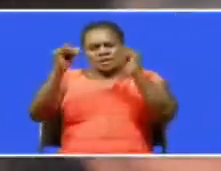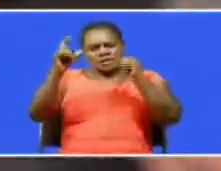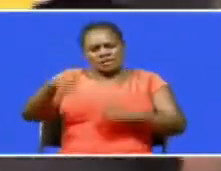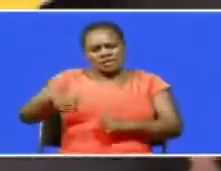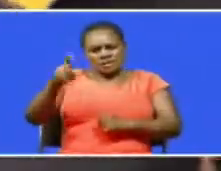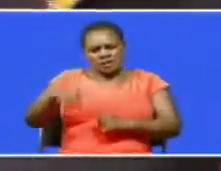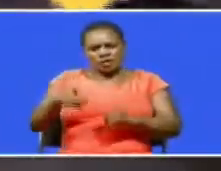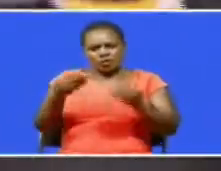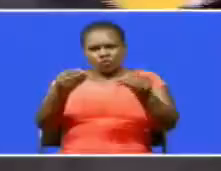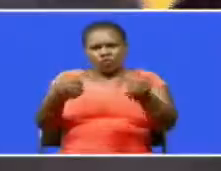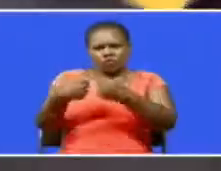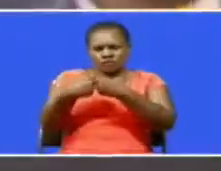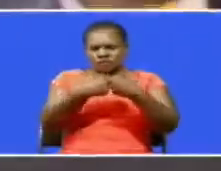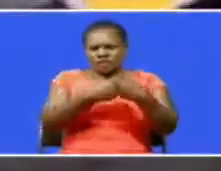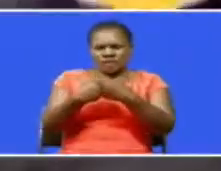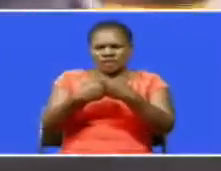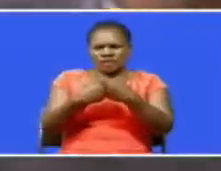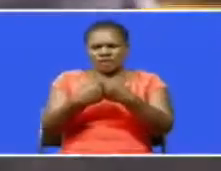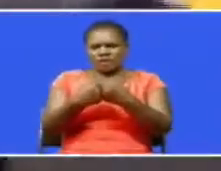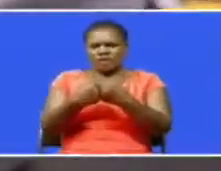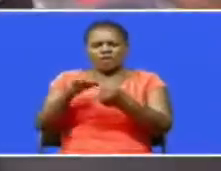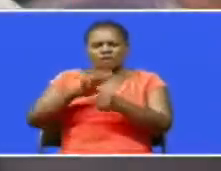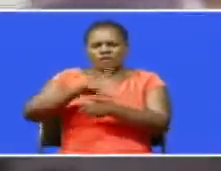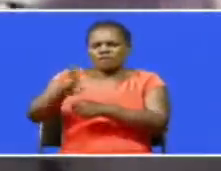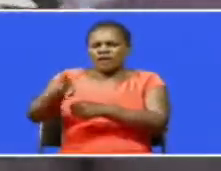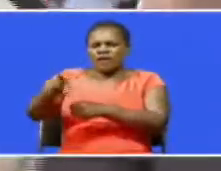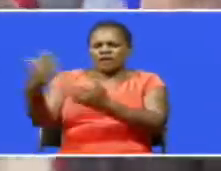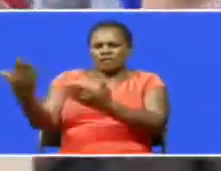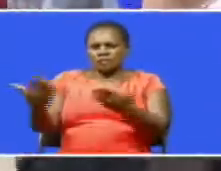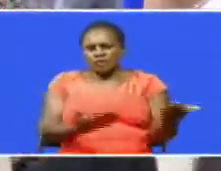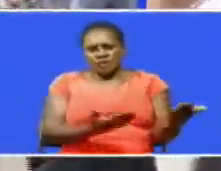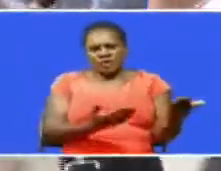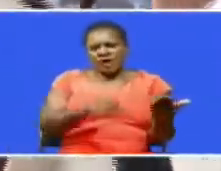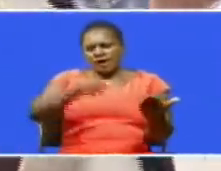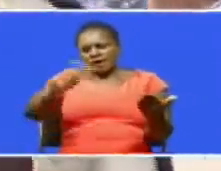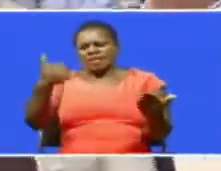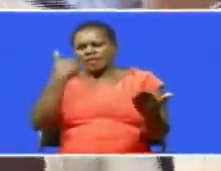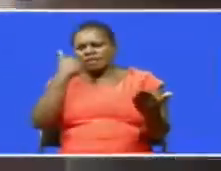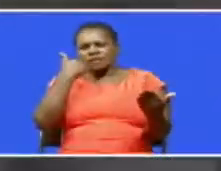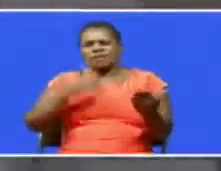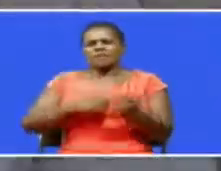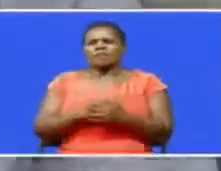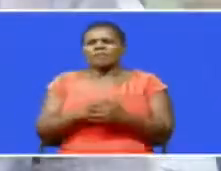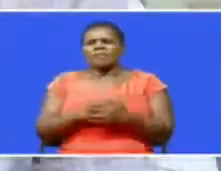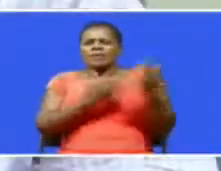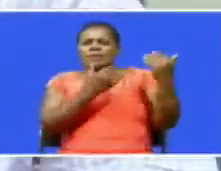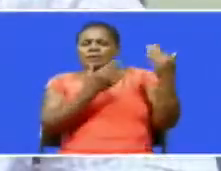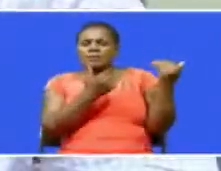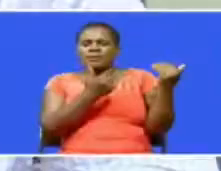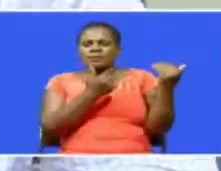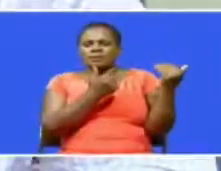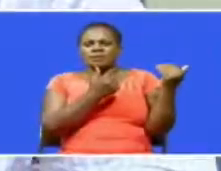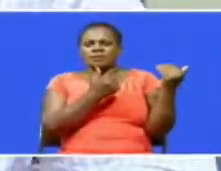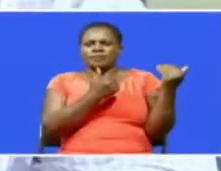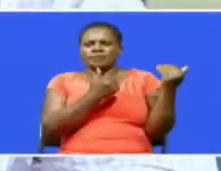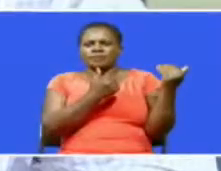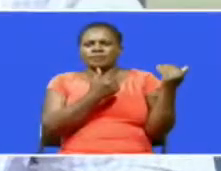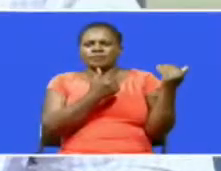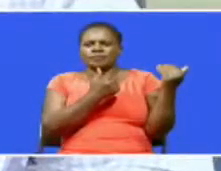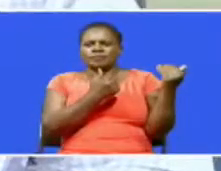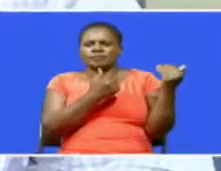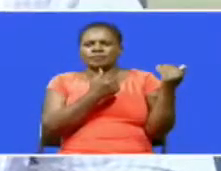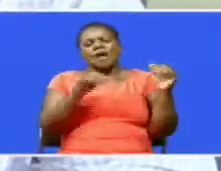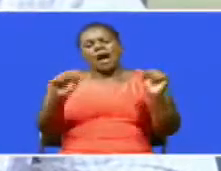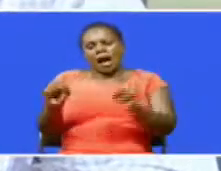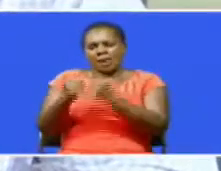need to mitigate challenges brought by the virus in case of another pandemic. To anticipate that these things are